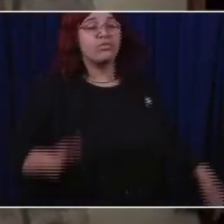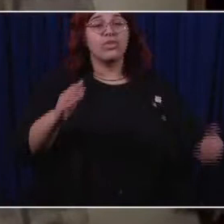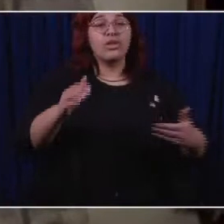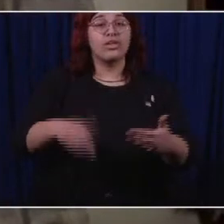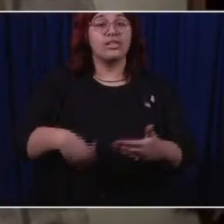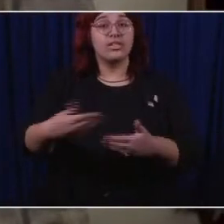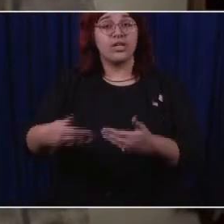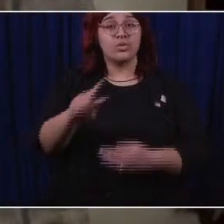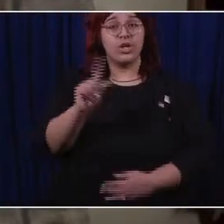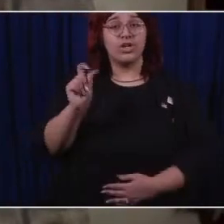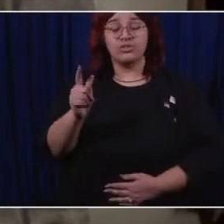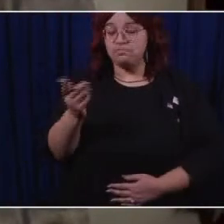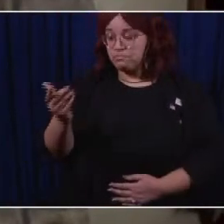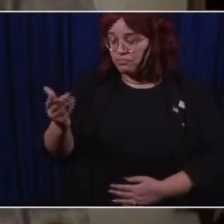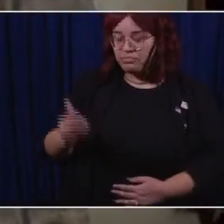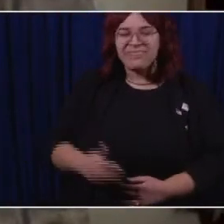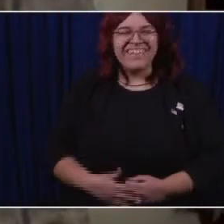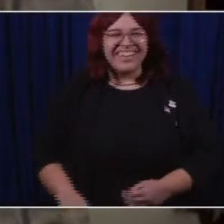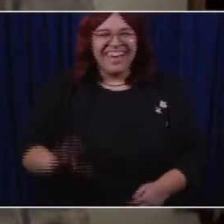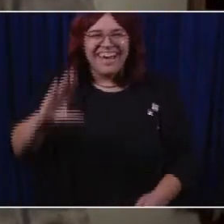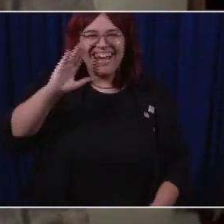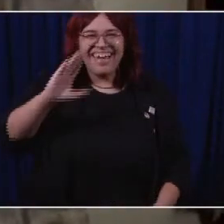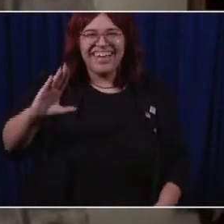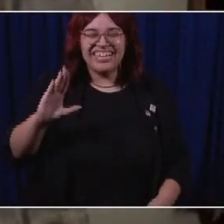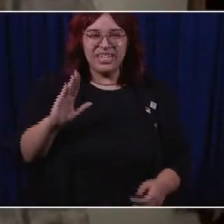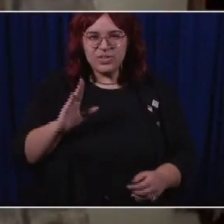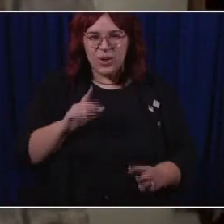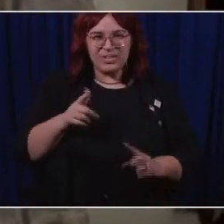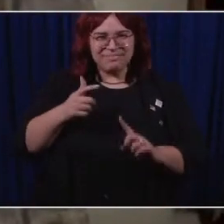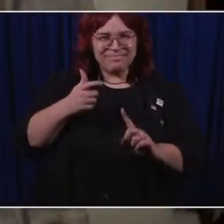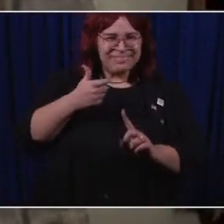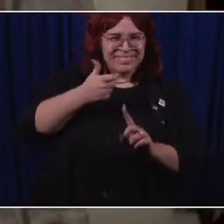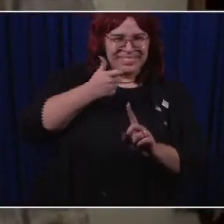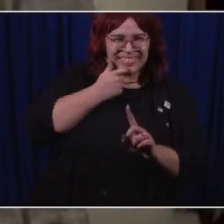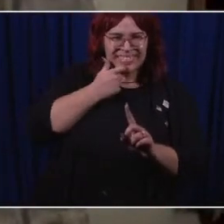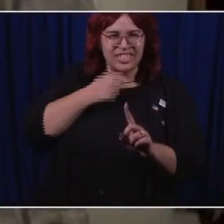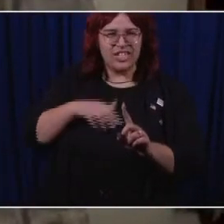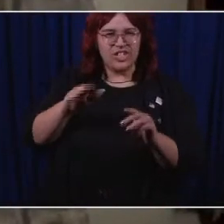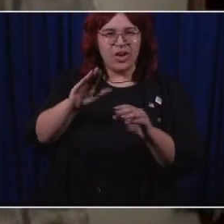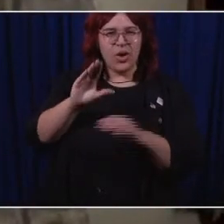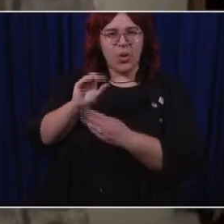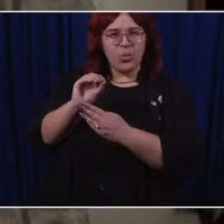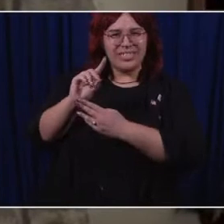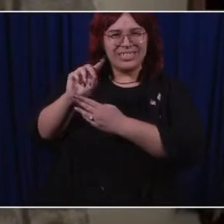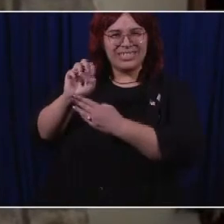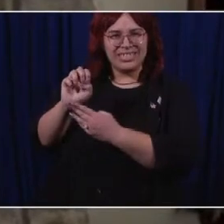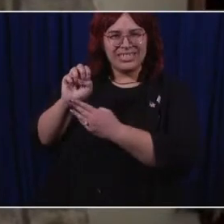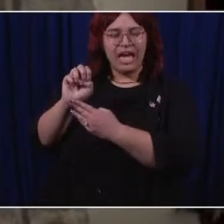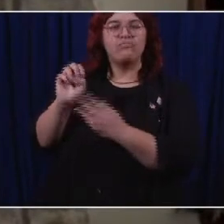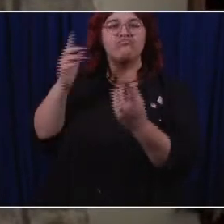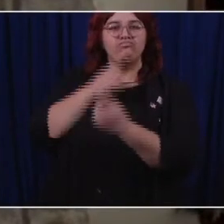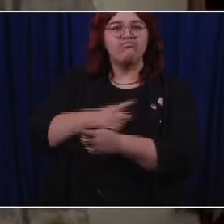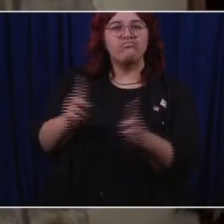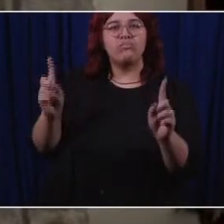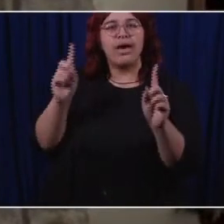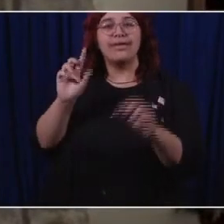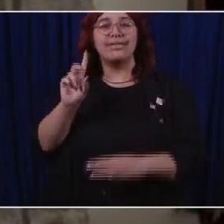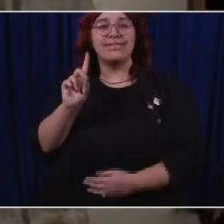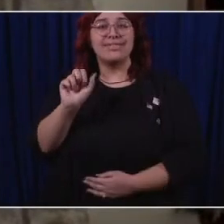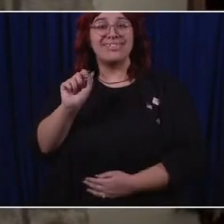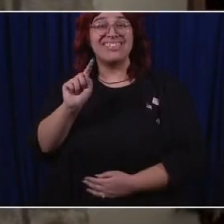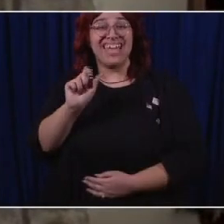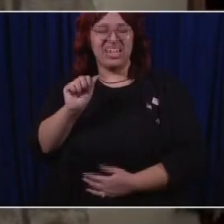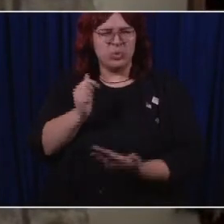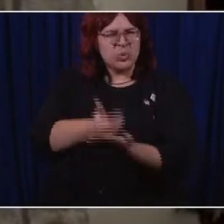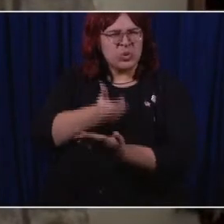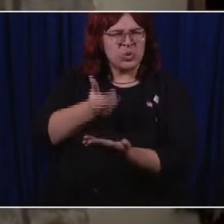Hi. So I want to go back to the data that was released by the Department of Education yesterday. You referred to it a few moments ago.